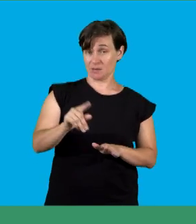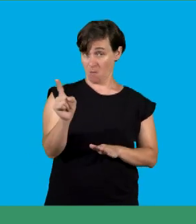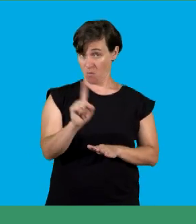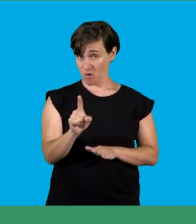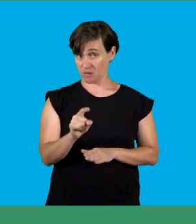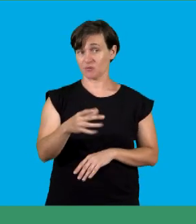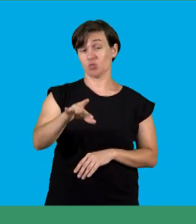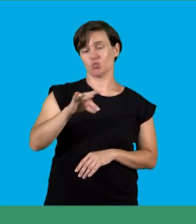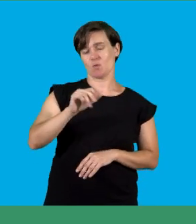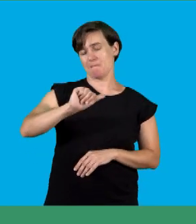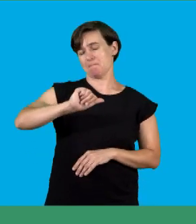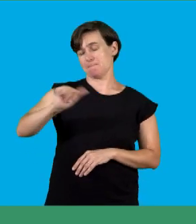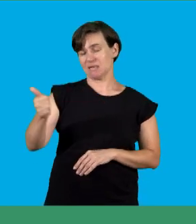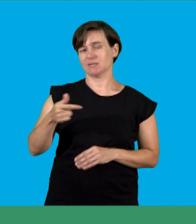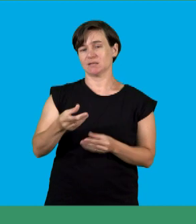solution